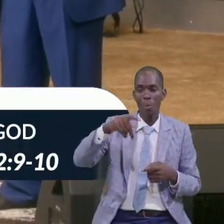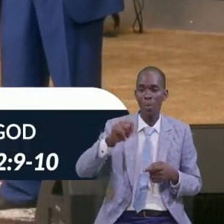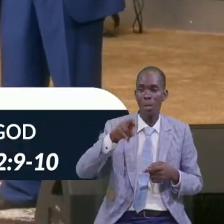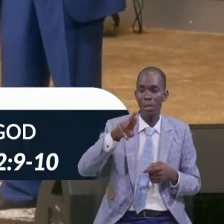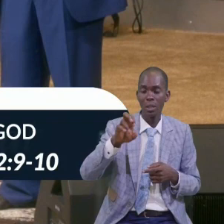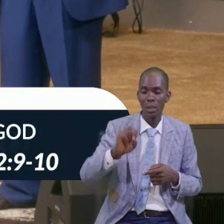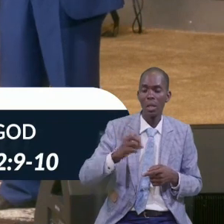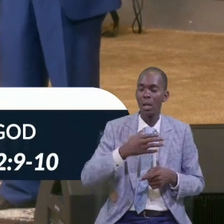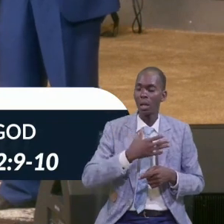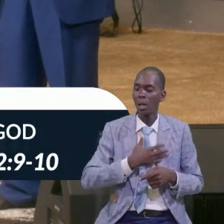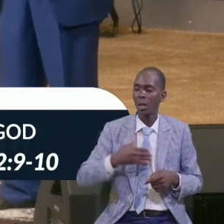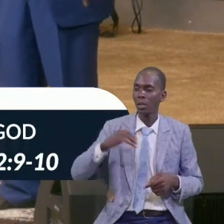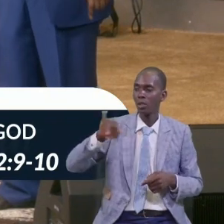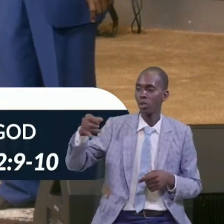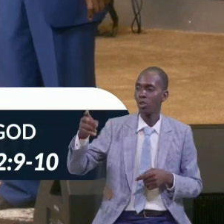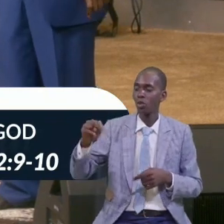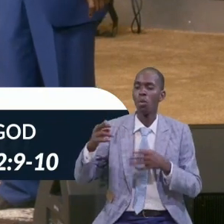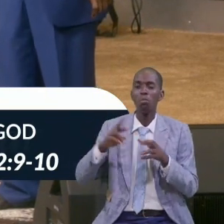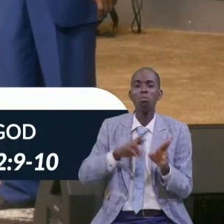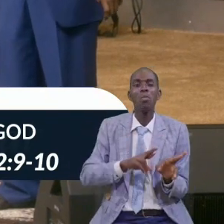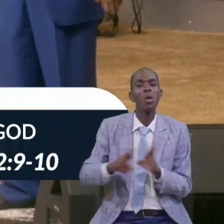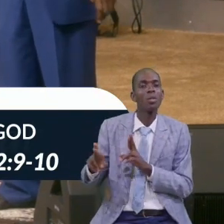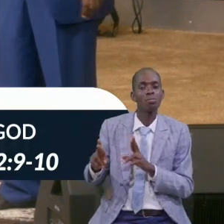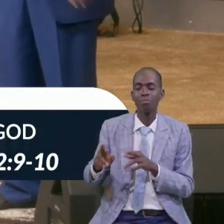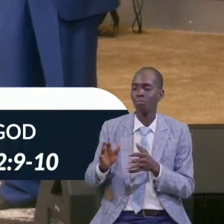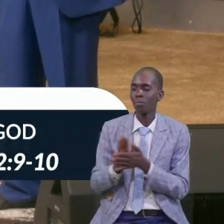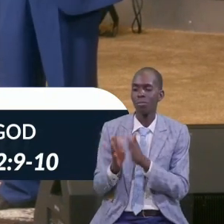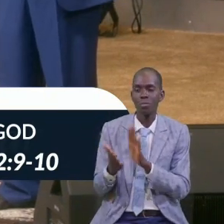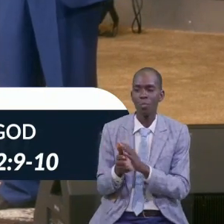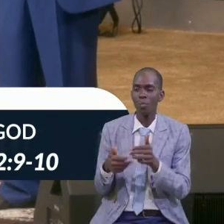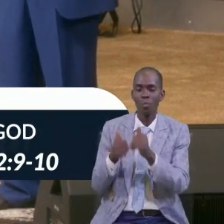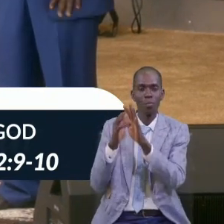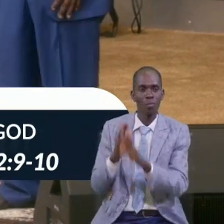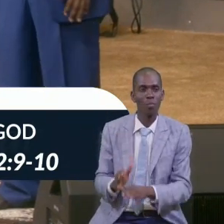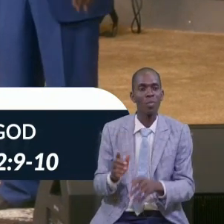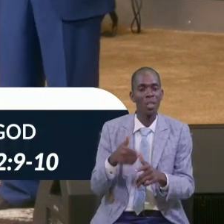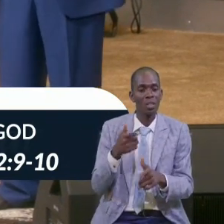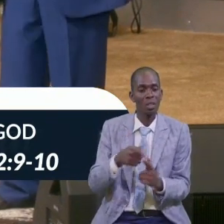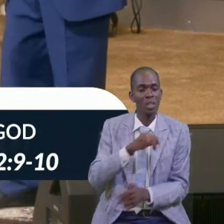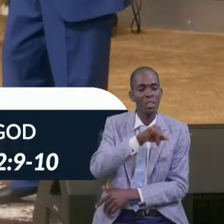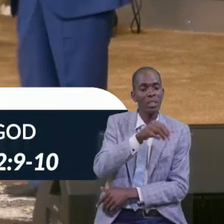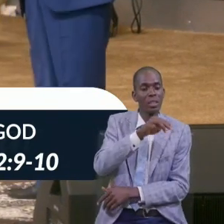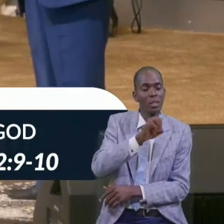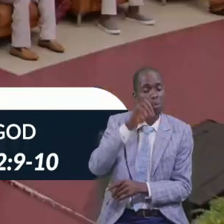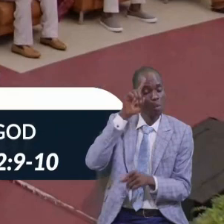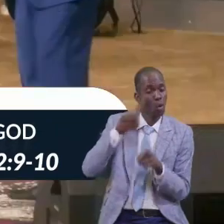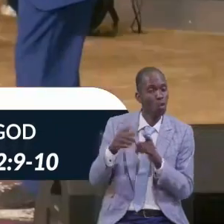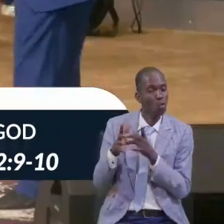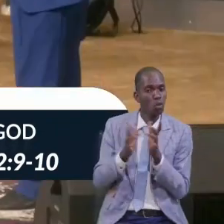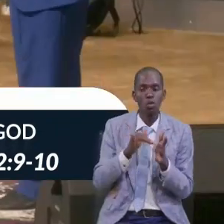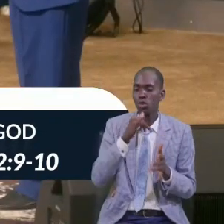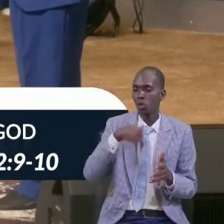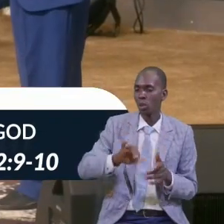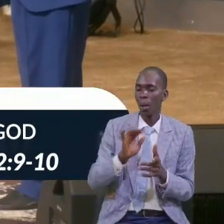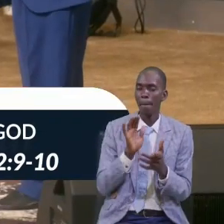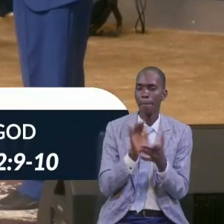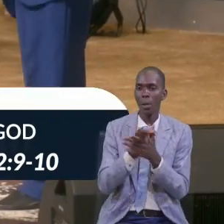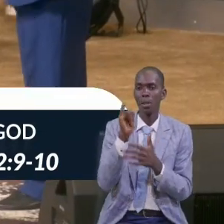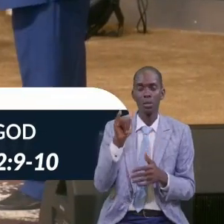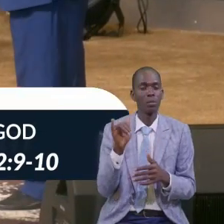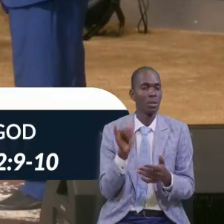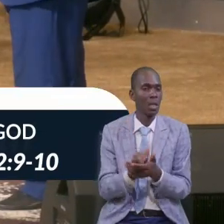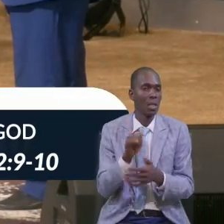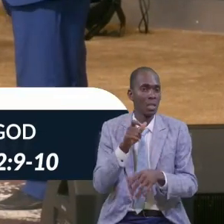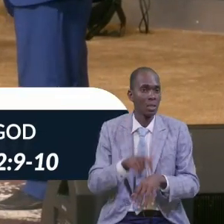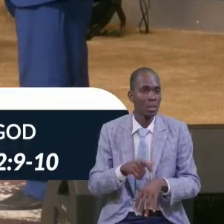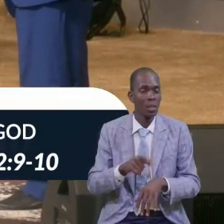and apostles, James, one of the brethren of Jesus, did not believe. And they said, how do you stay here in secret?